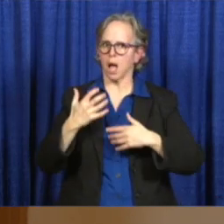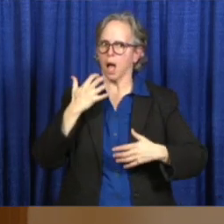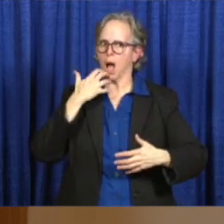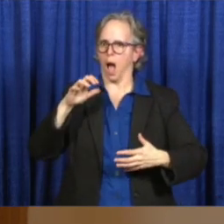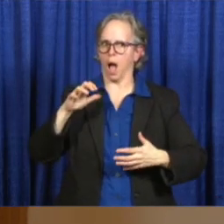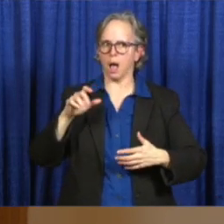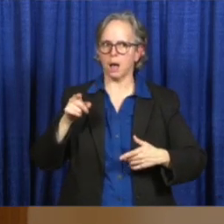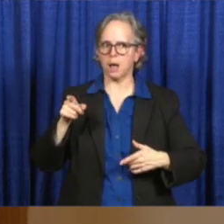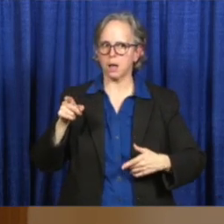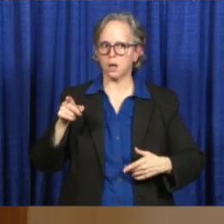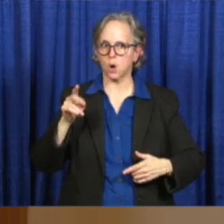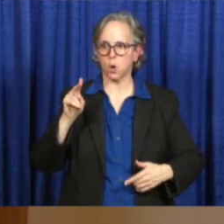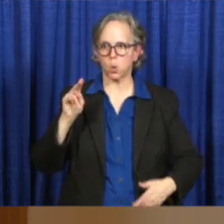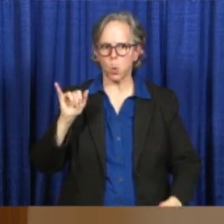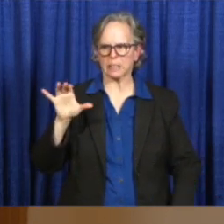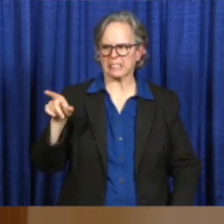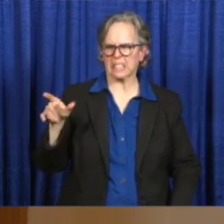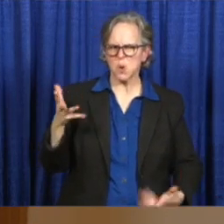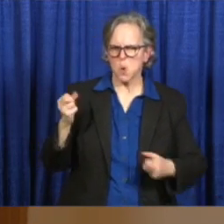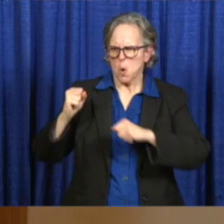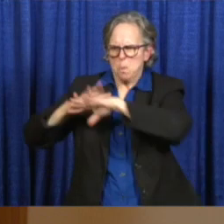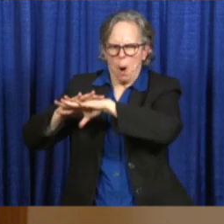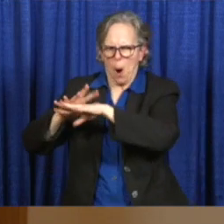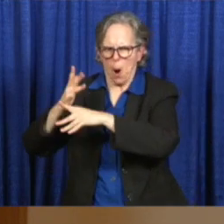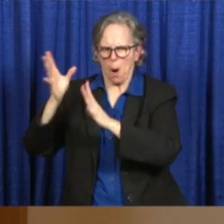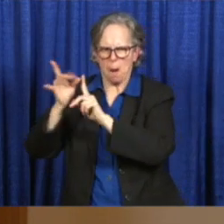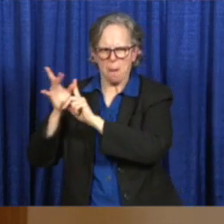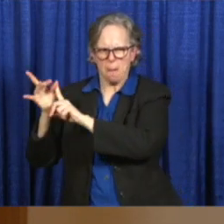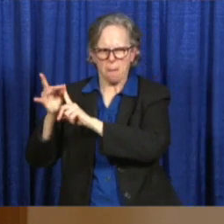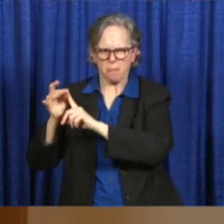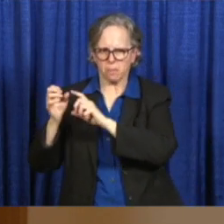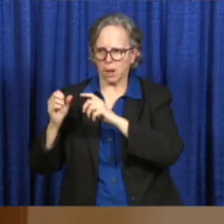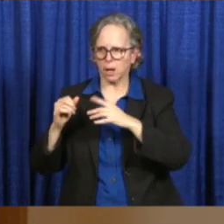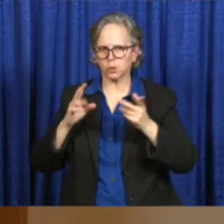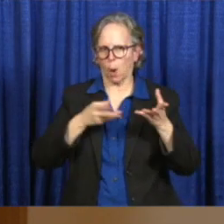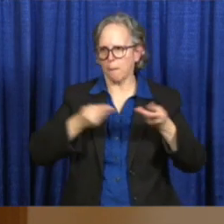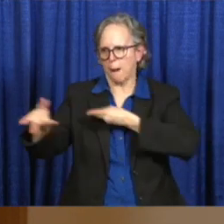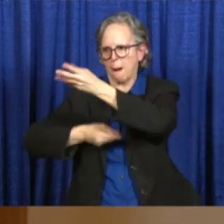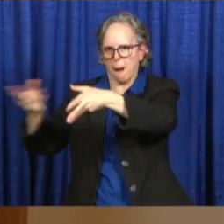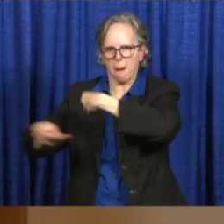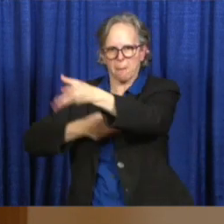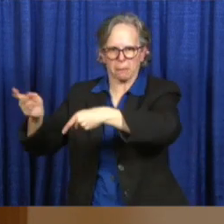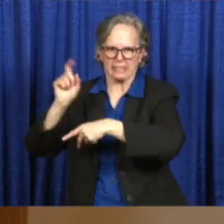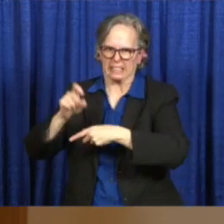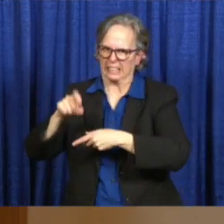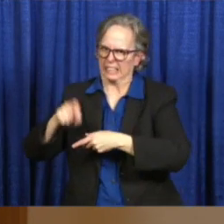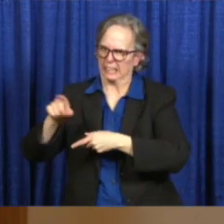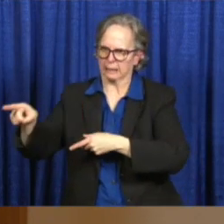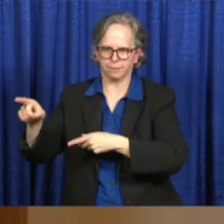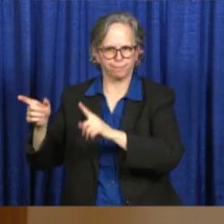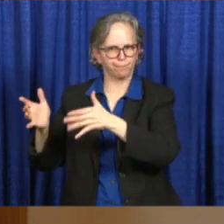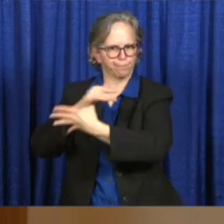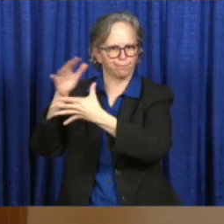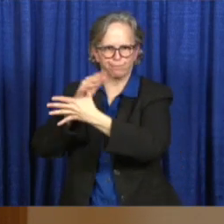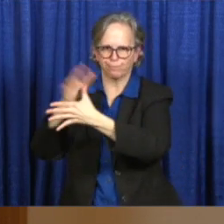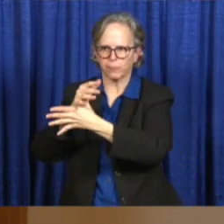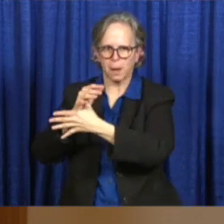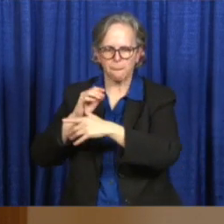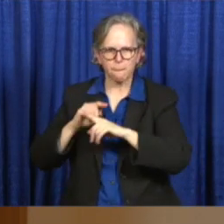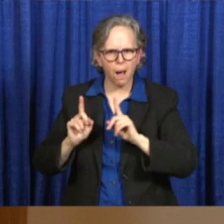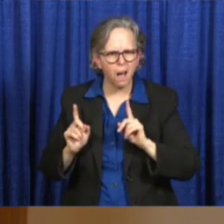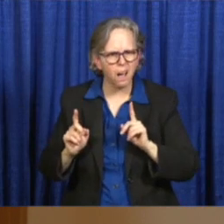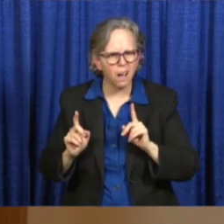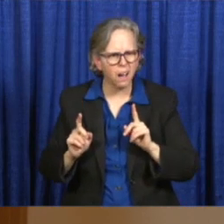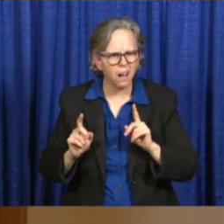supplies to them. The problem we're going to face with this unique pandemic is that within 2 weeks, a lot of us are going to go off at the same